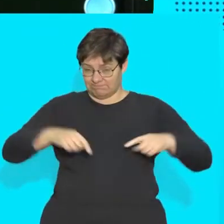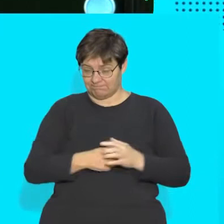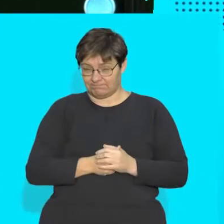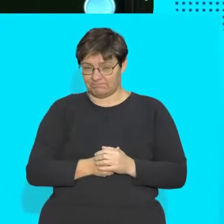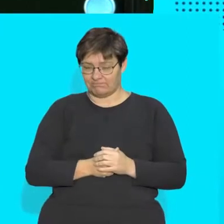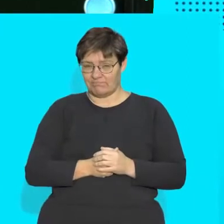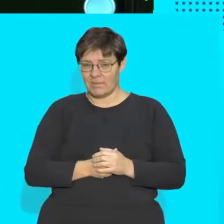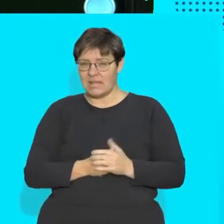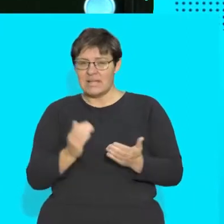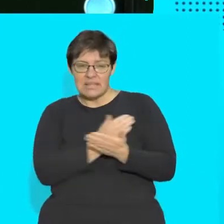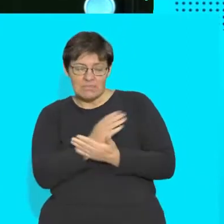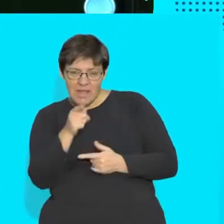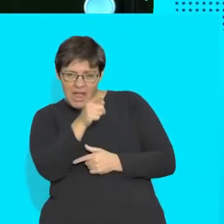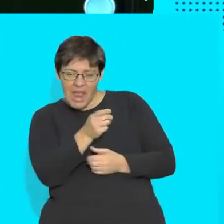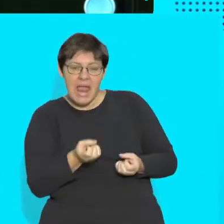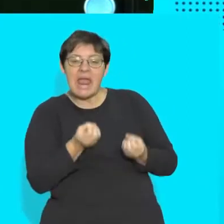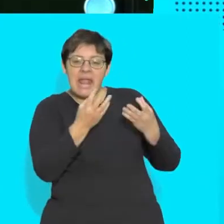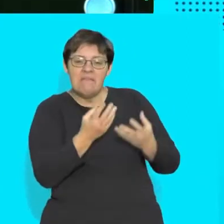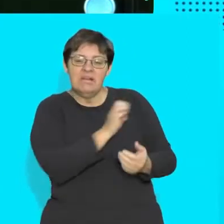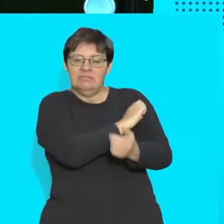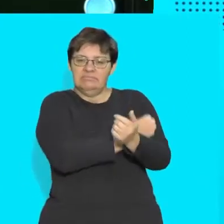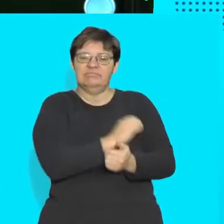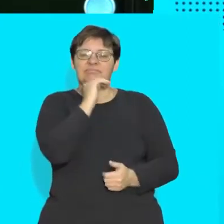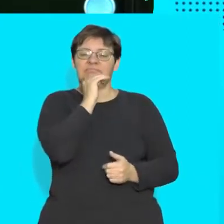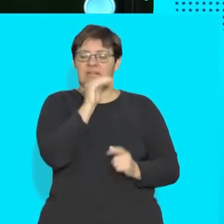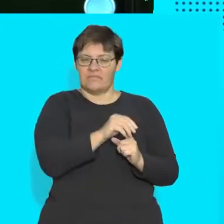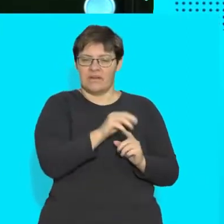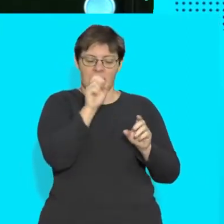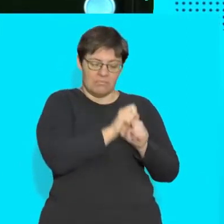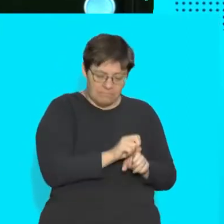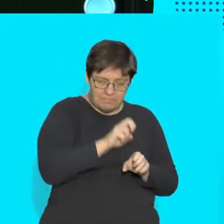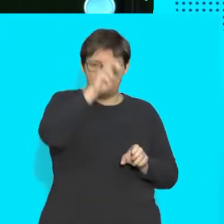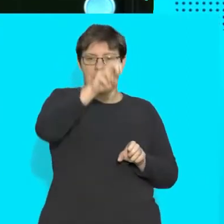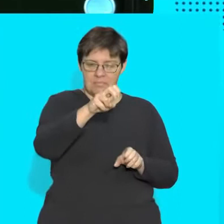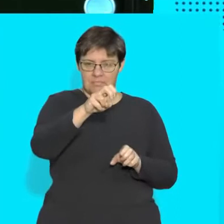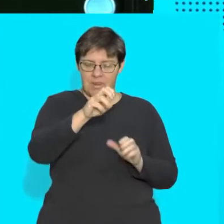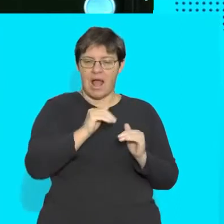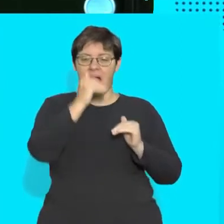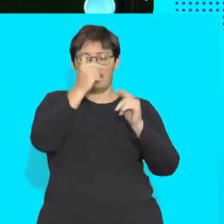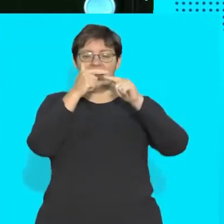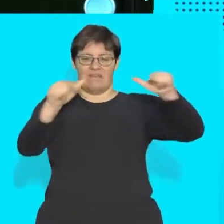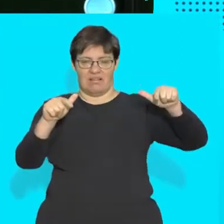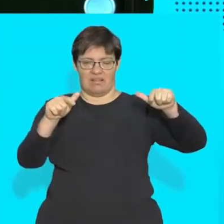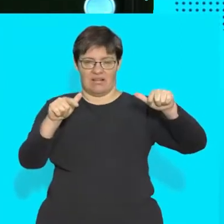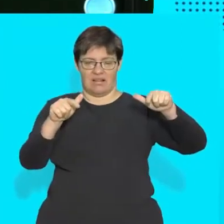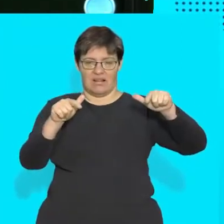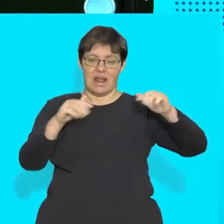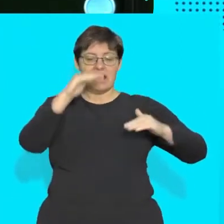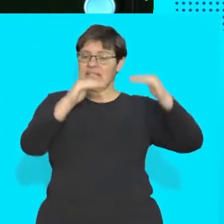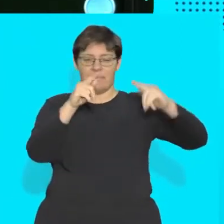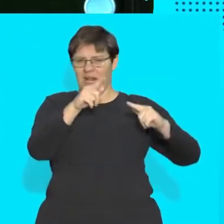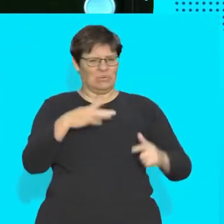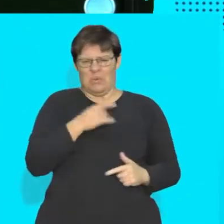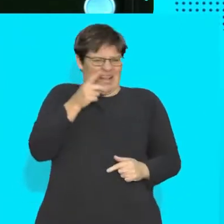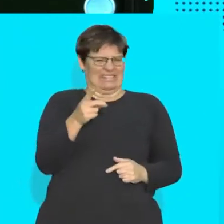Sometimes we can give those electrons enough energy that they jump into another energy level, but they're not stable there, they don't